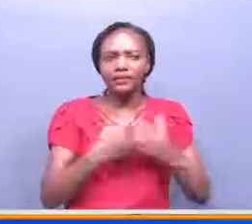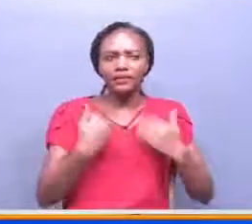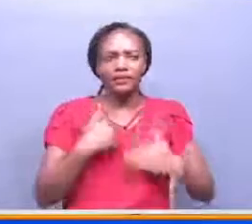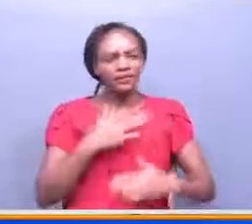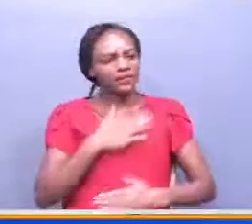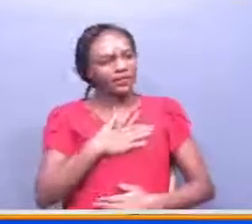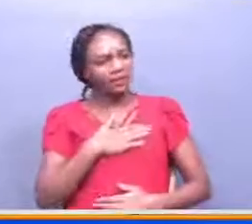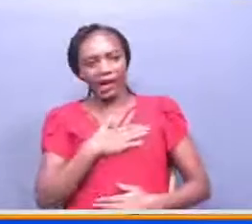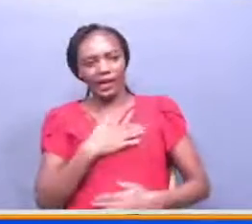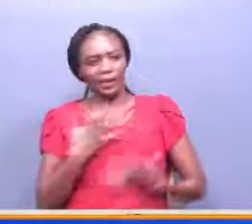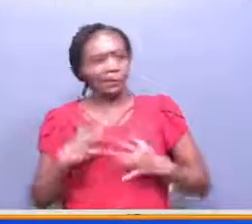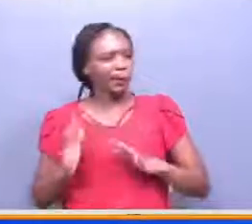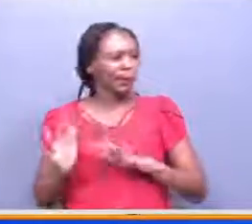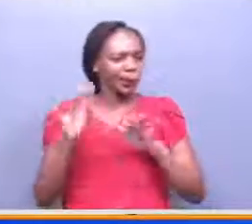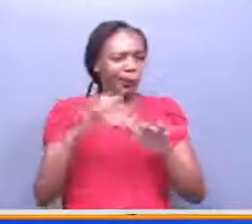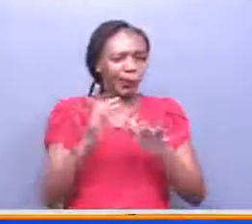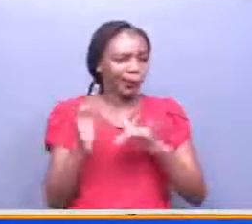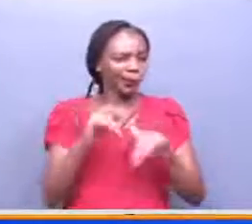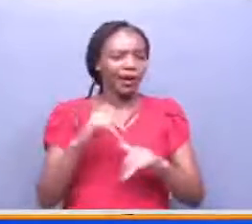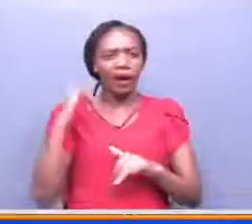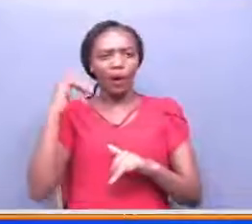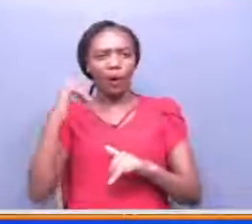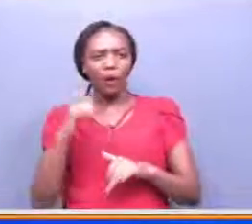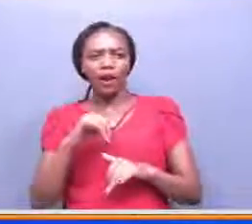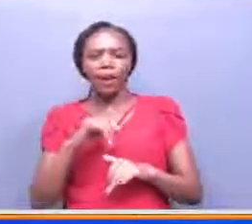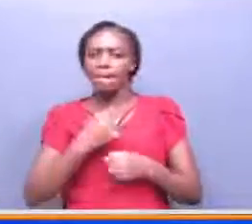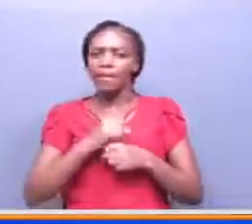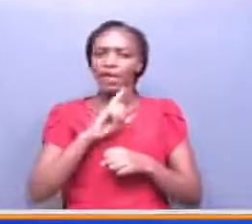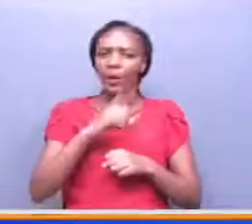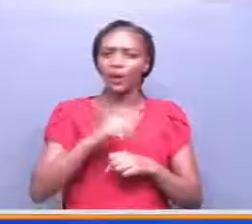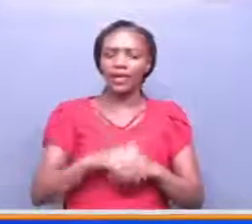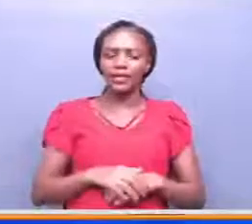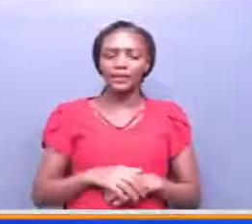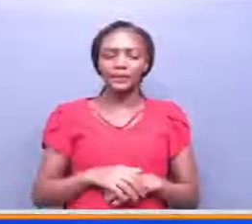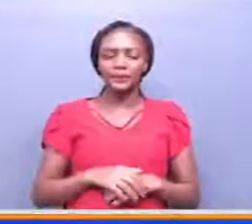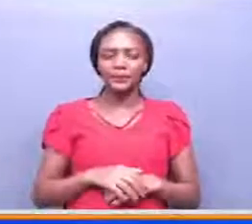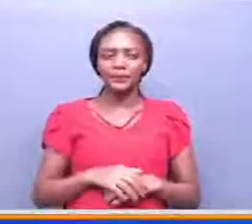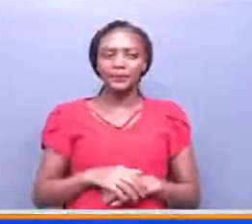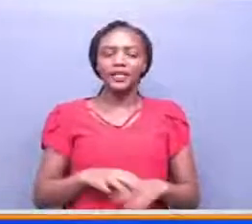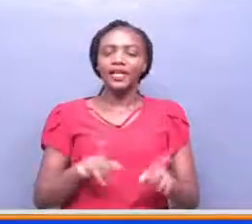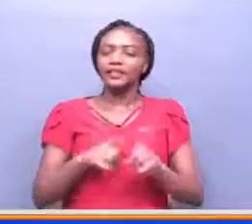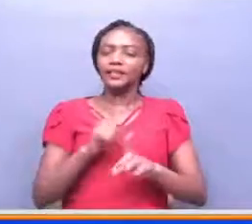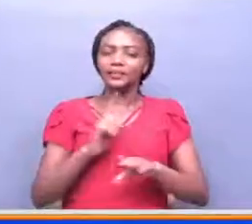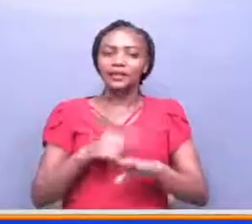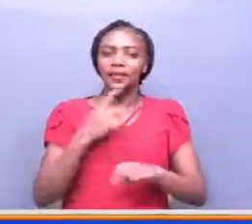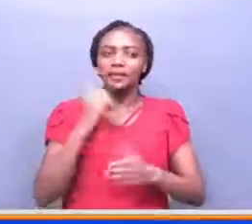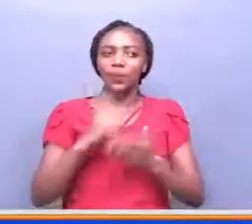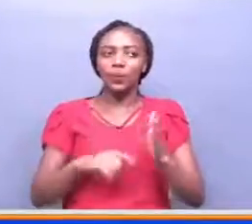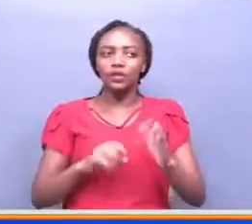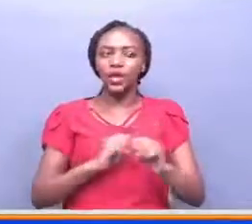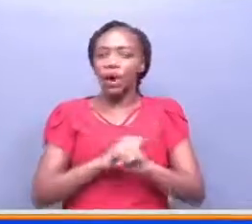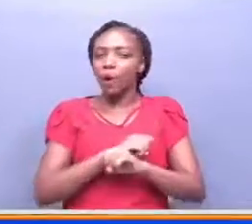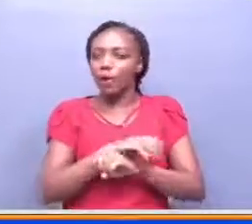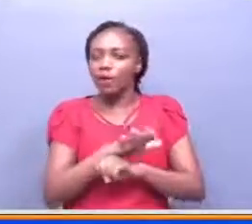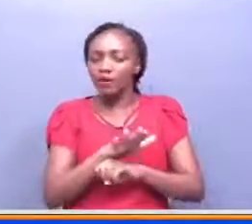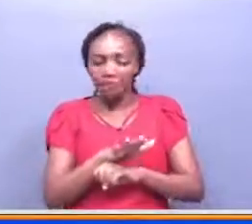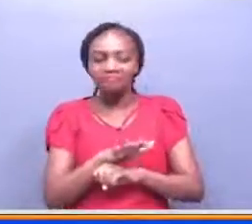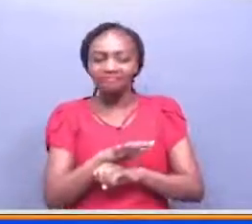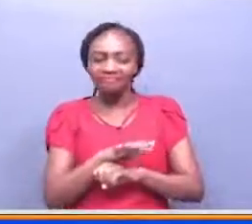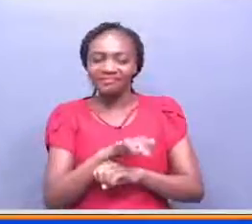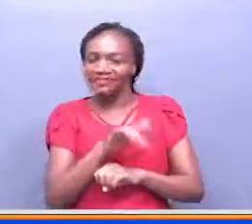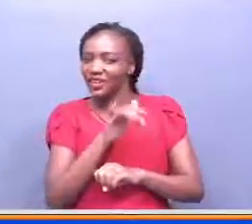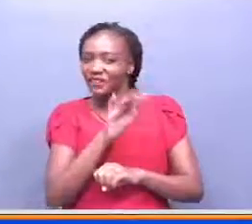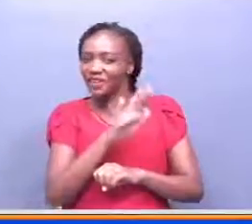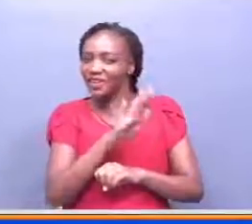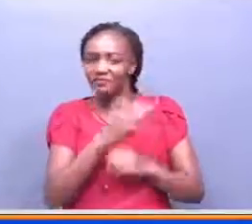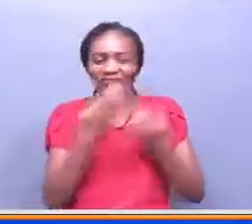oh, people are calling, making orders. Where is this Big Fish, you know?" According to the fishmonger, COVID-19 was a blessing in disguise for him